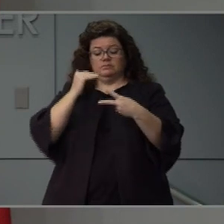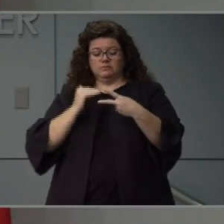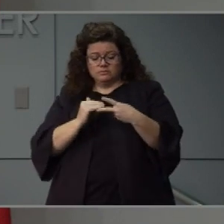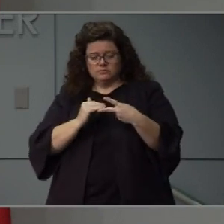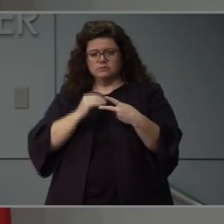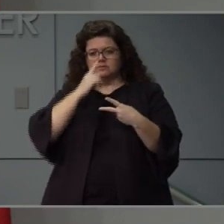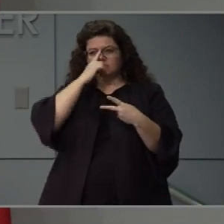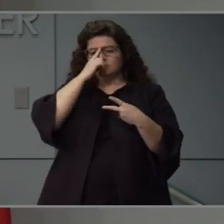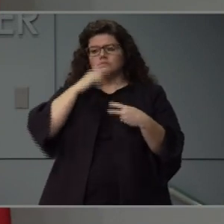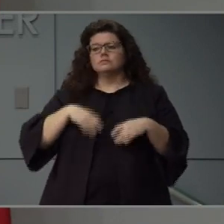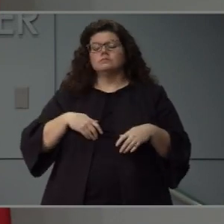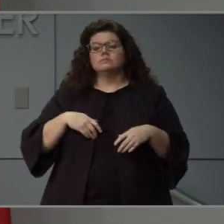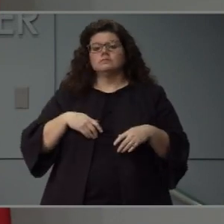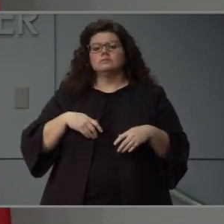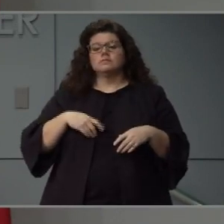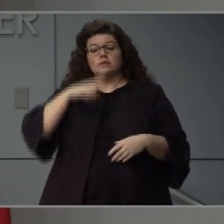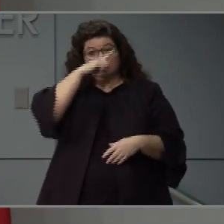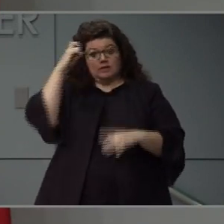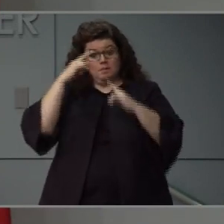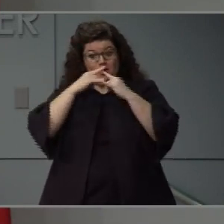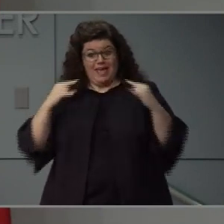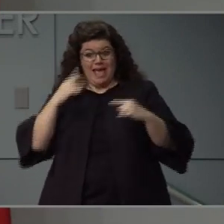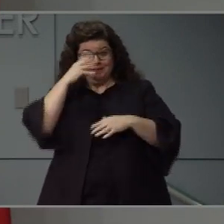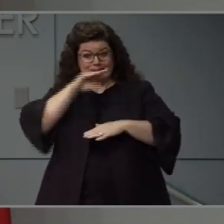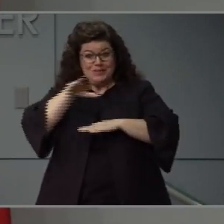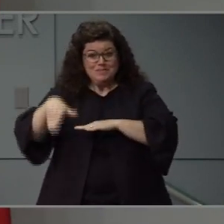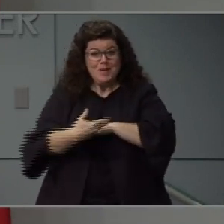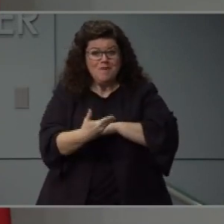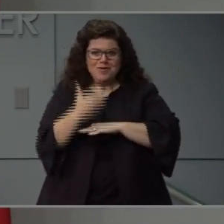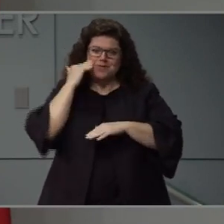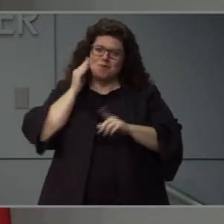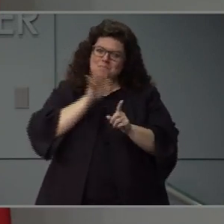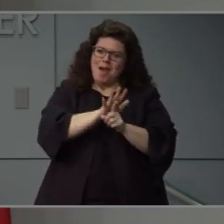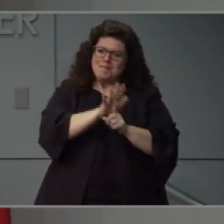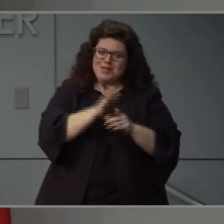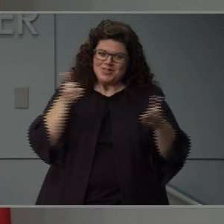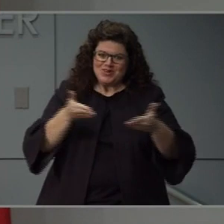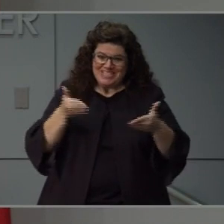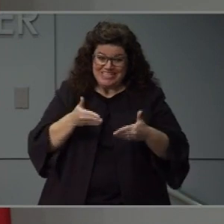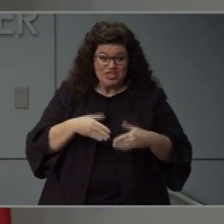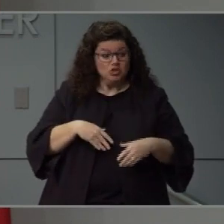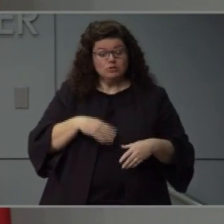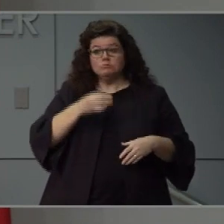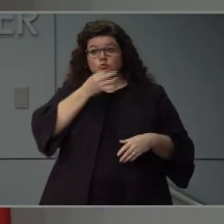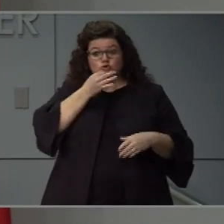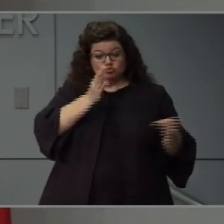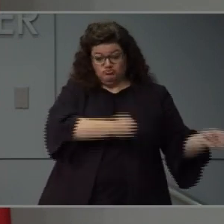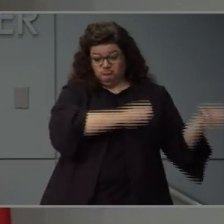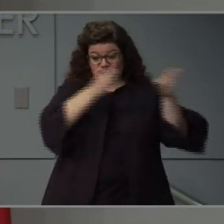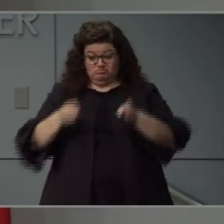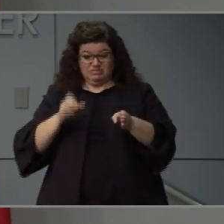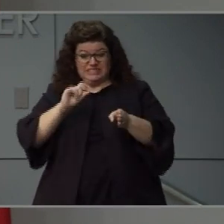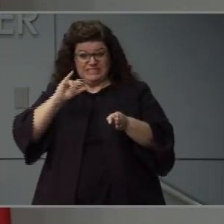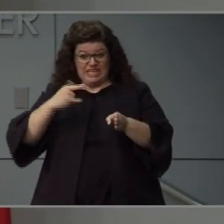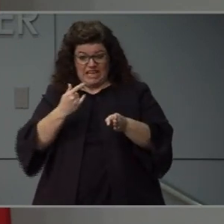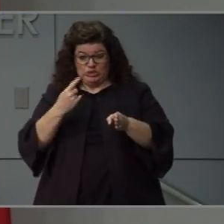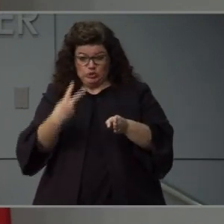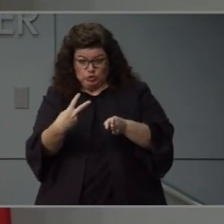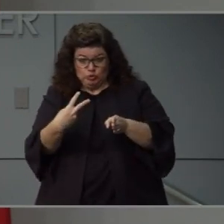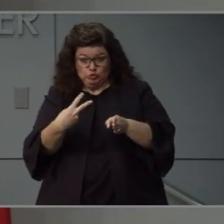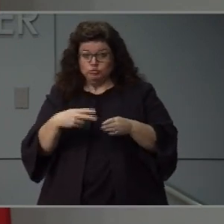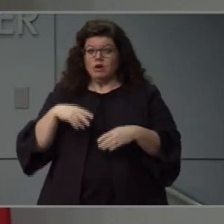about sleepover summer camps, which are really big here as phase 2 approaches. The CDC has issued guidelines.